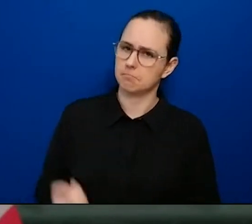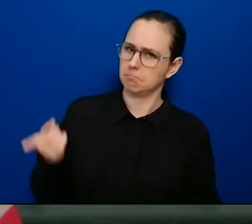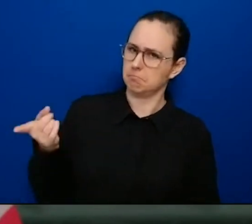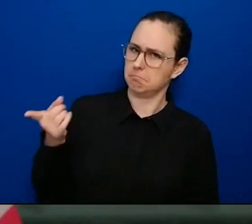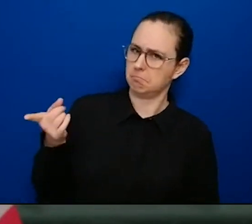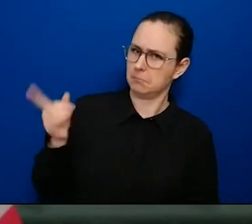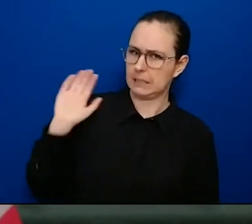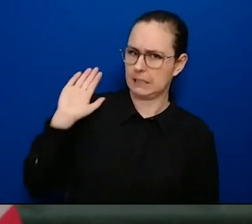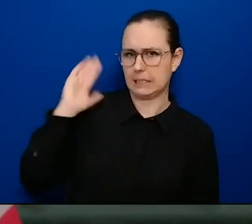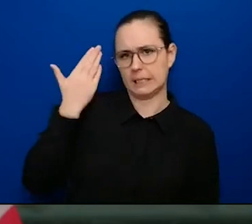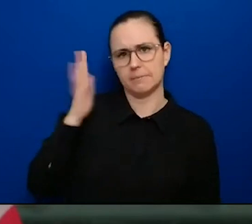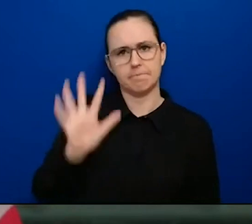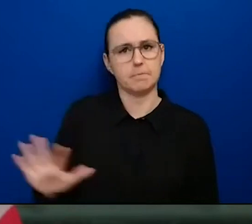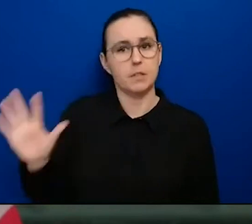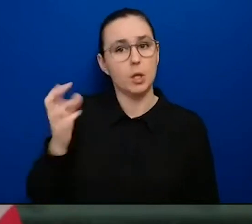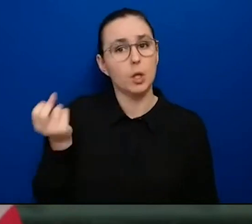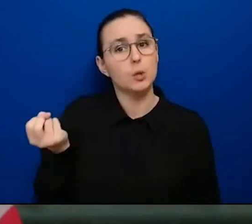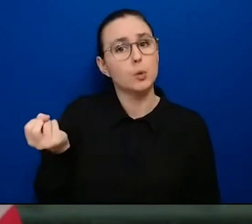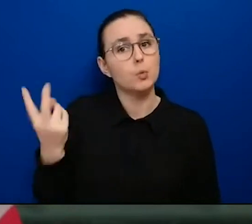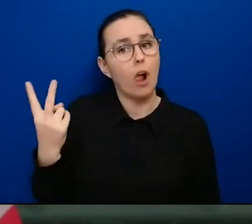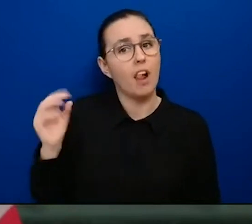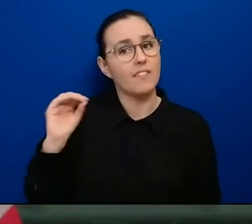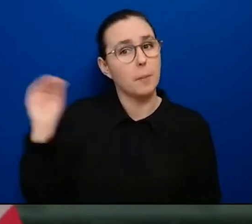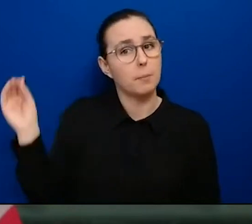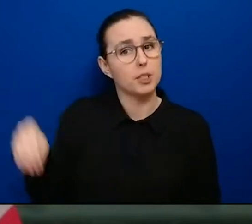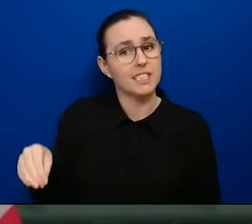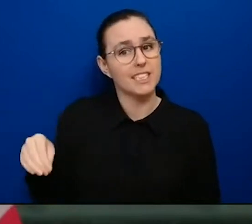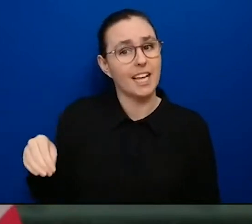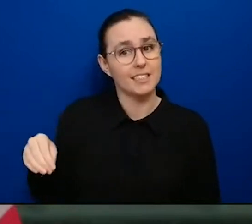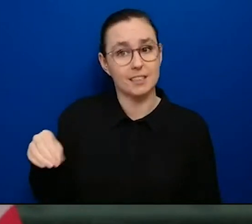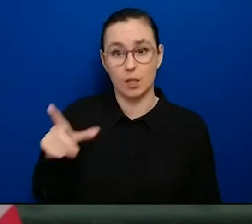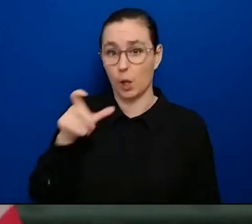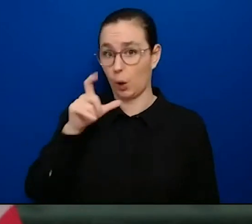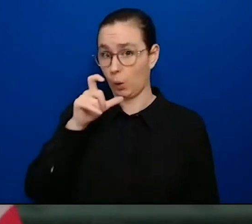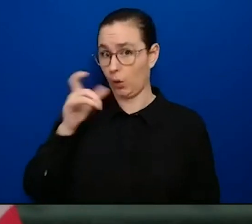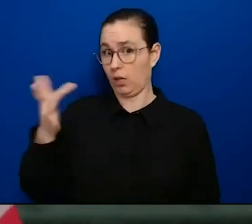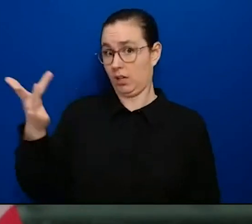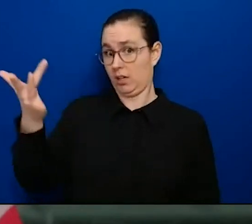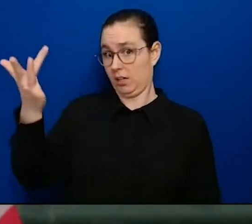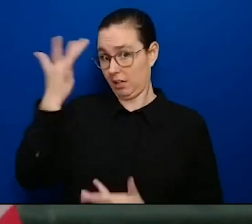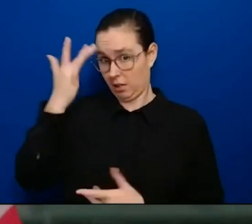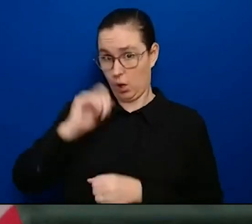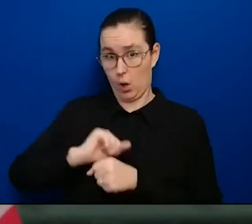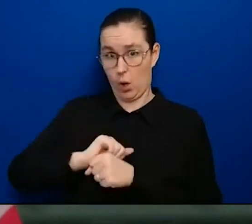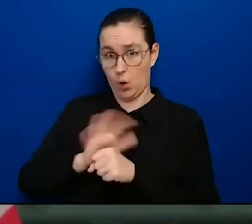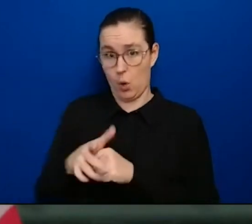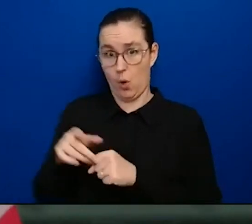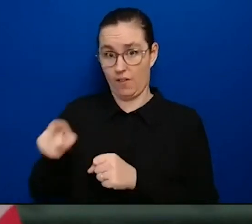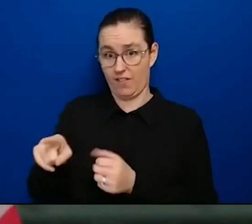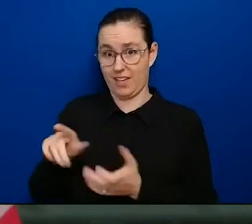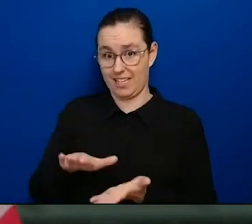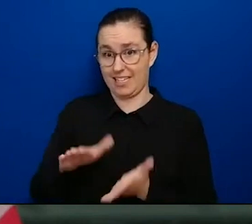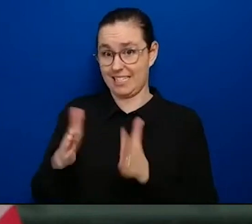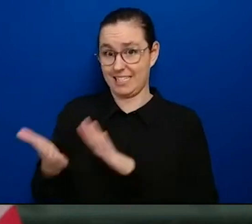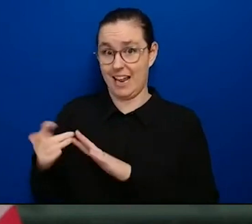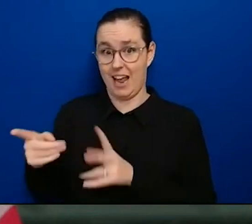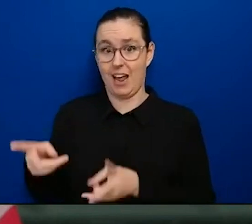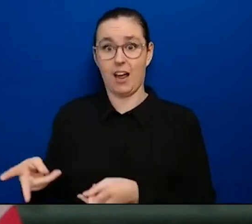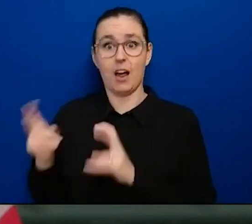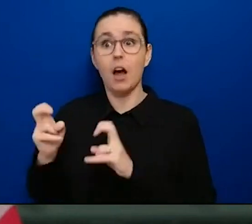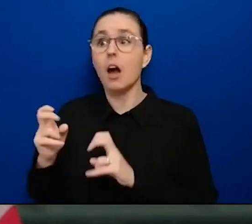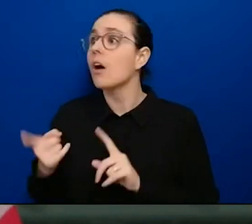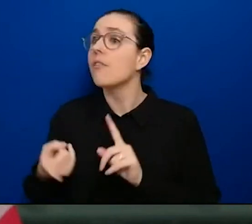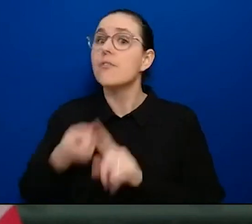the virus in hospital, according to Ministry of Health statistics. Acute care outbreaks continue despite your guidelines on how to prevent